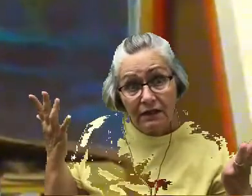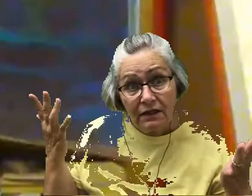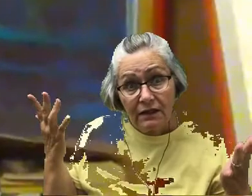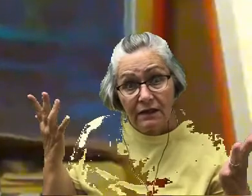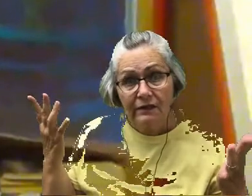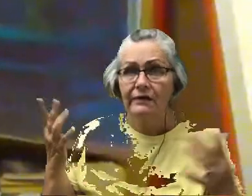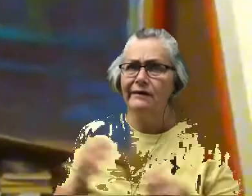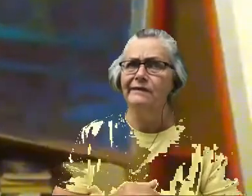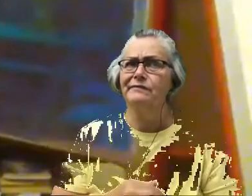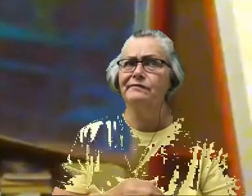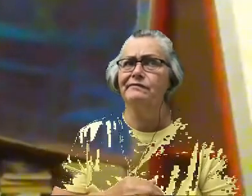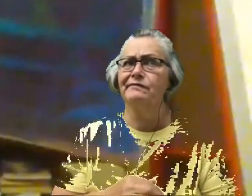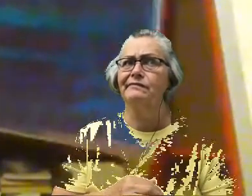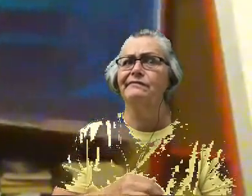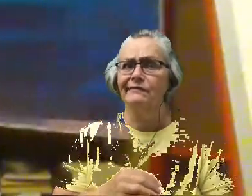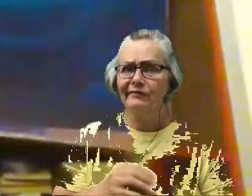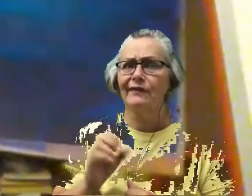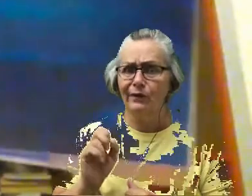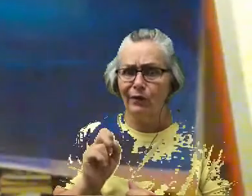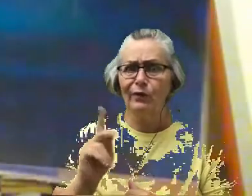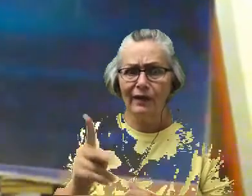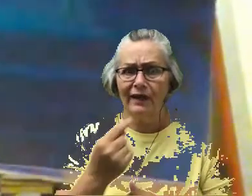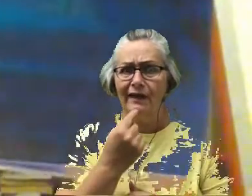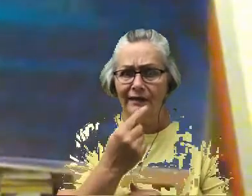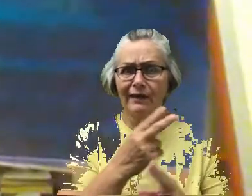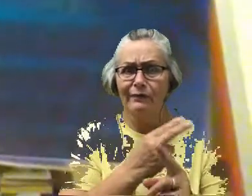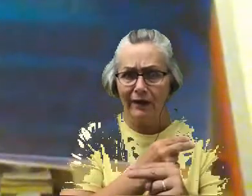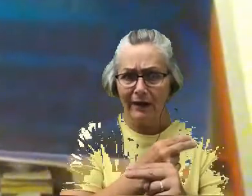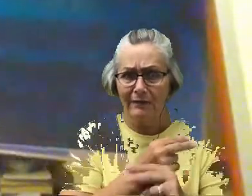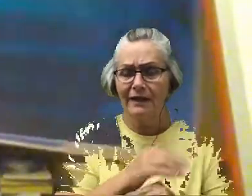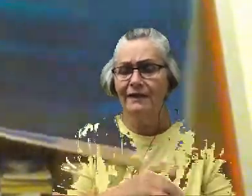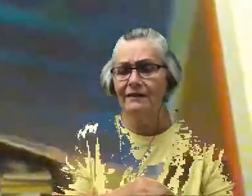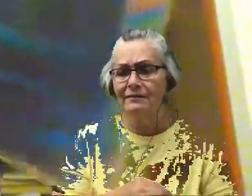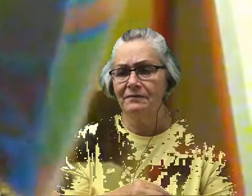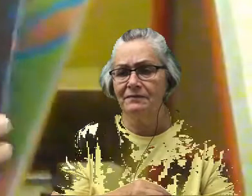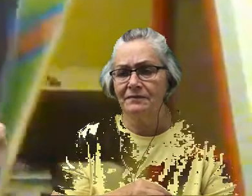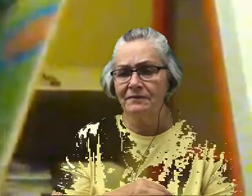"I suppose not," said Rabbit.